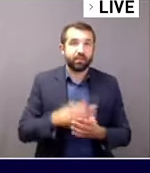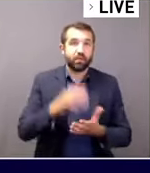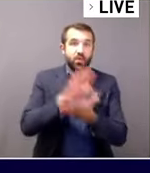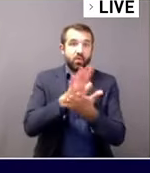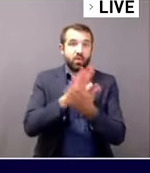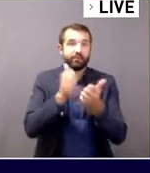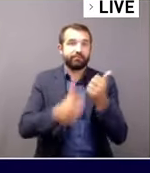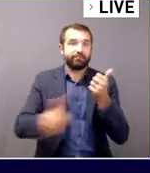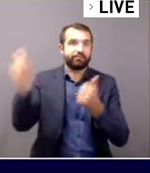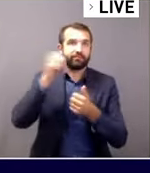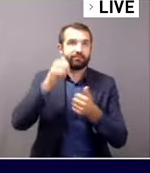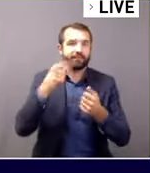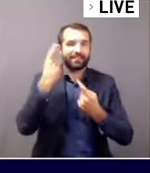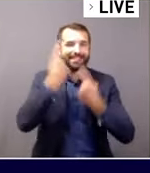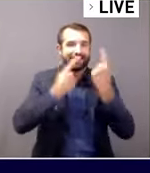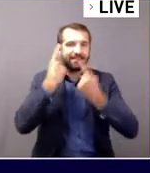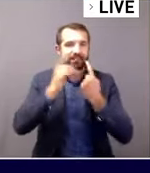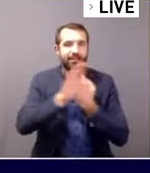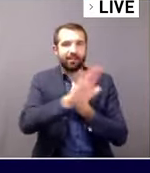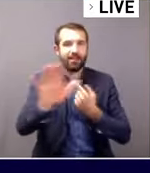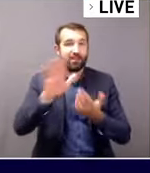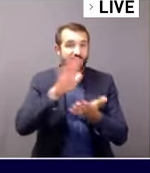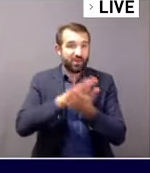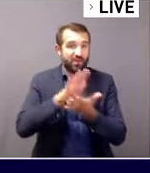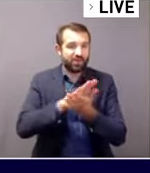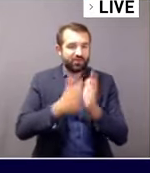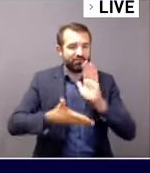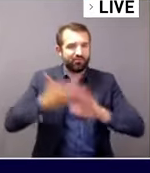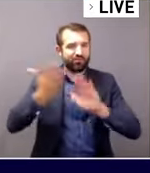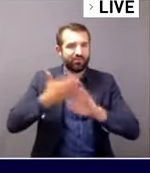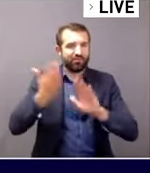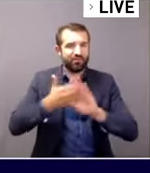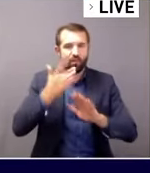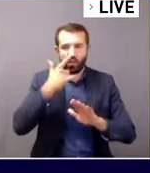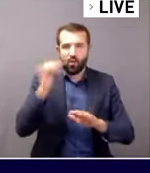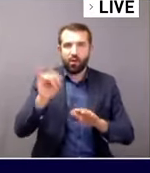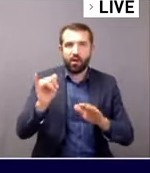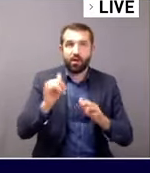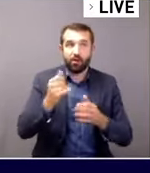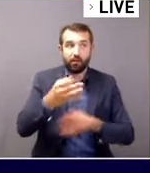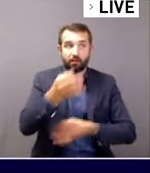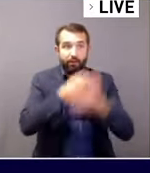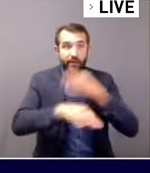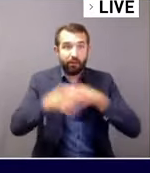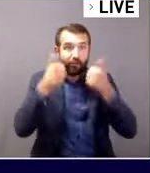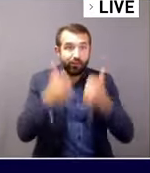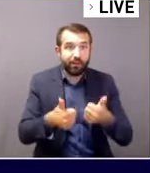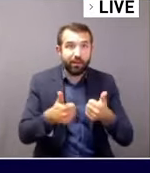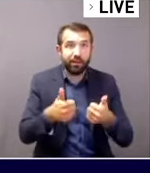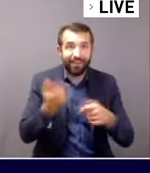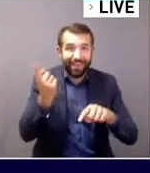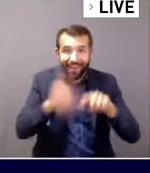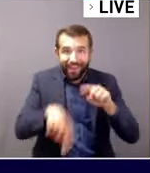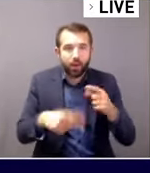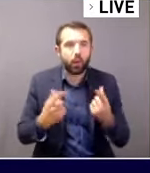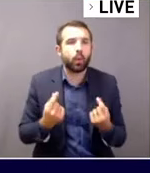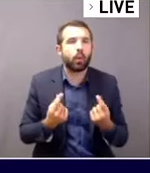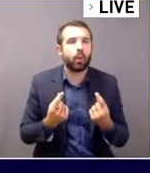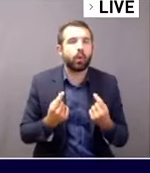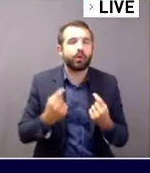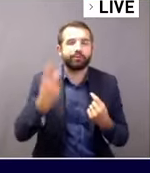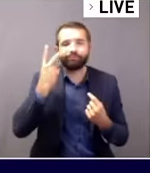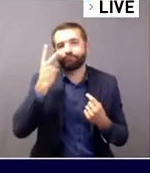itself. We at Maine CDC, of course, will be standing by to help them operationalize what their decision is. Could that guidance